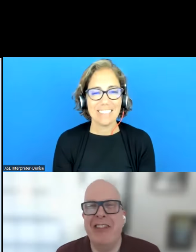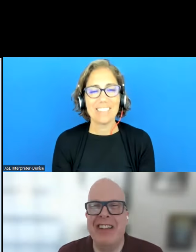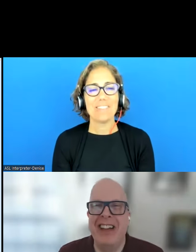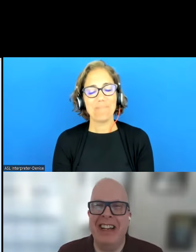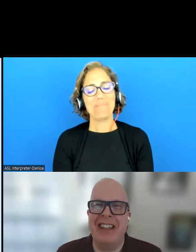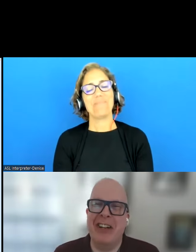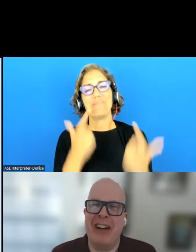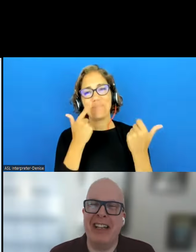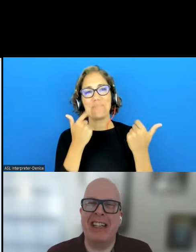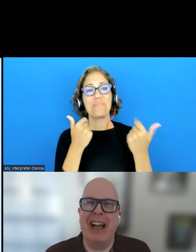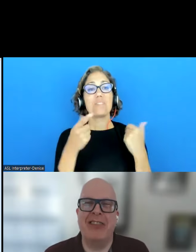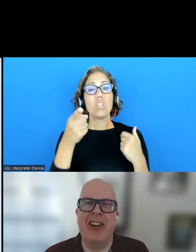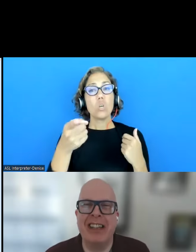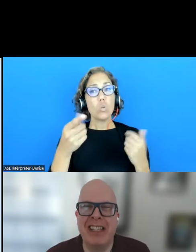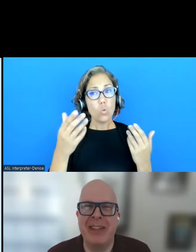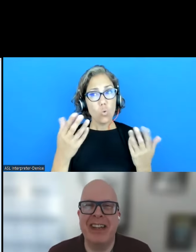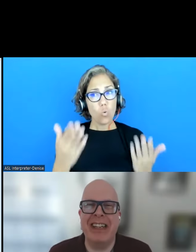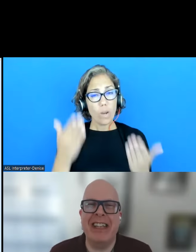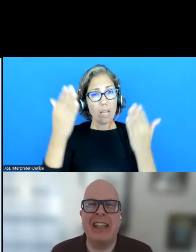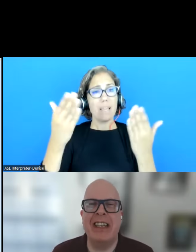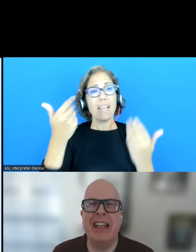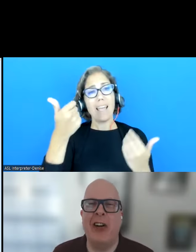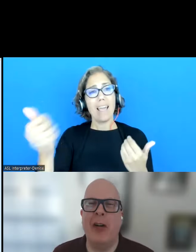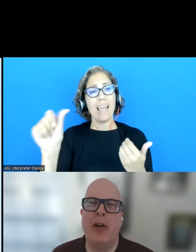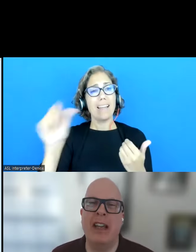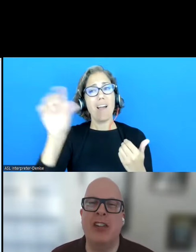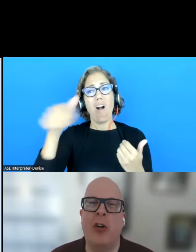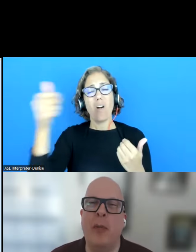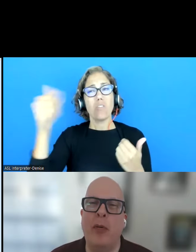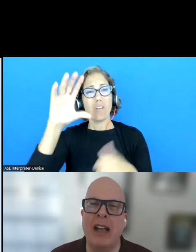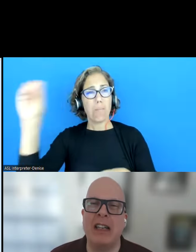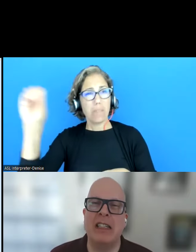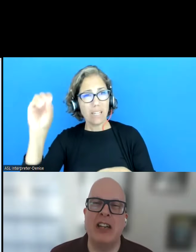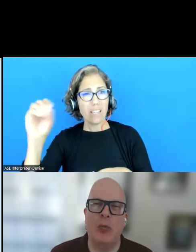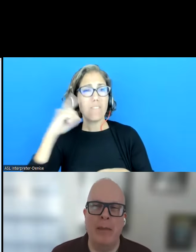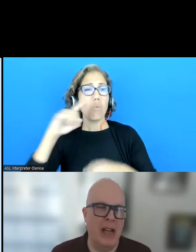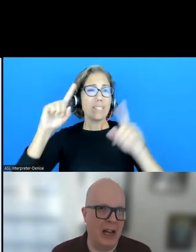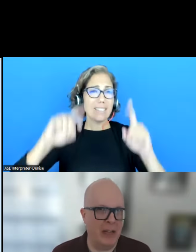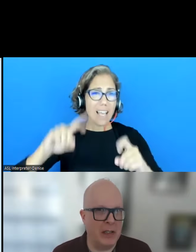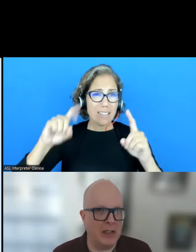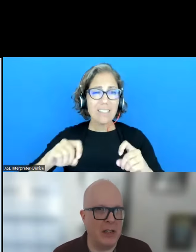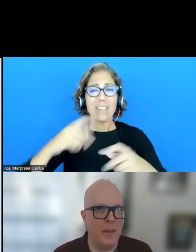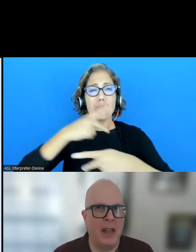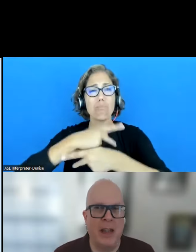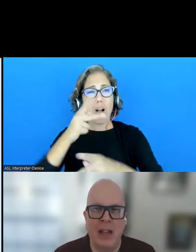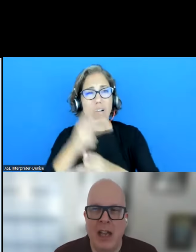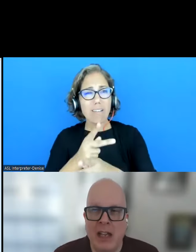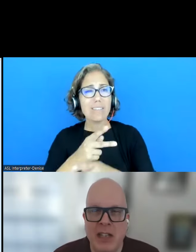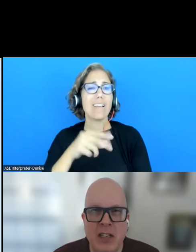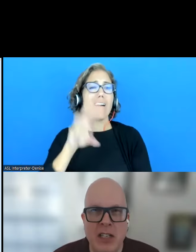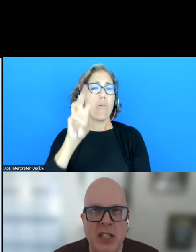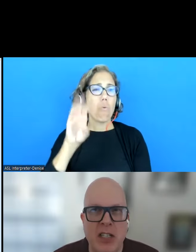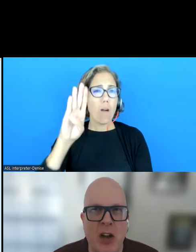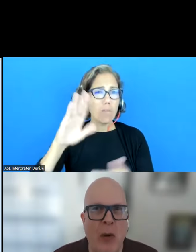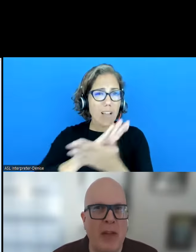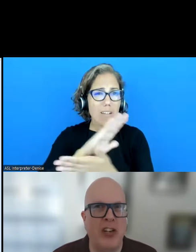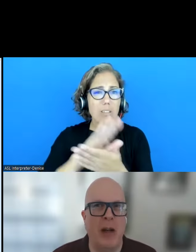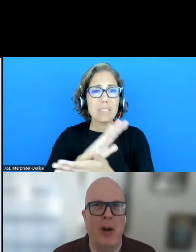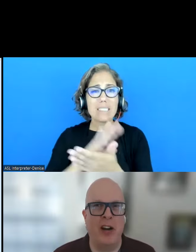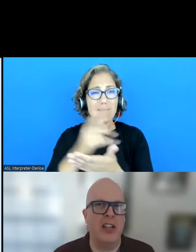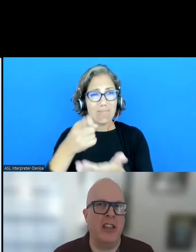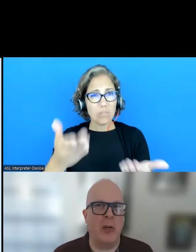Do you recommend any third-party sites for accessibility testing or appraisal or product/web documents? So